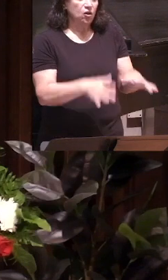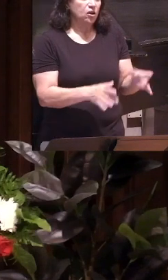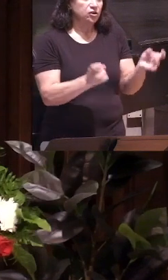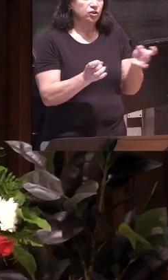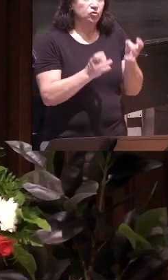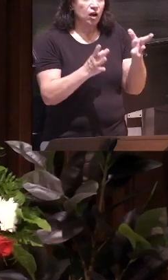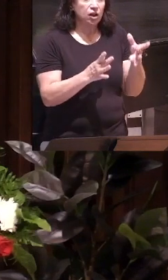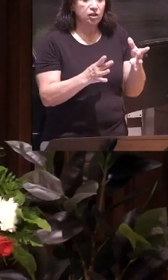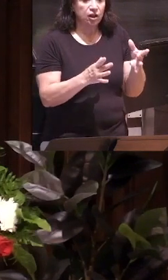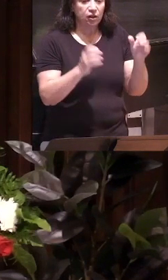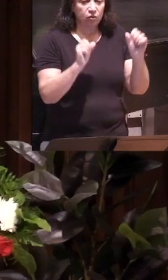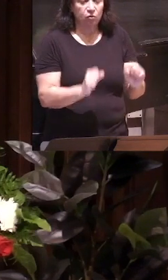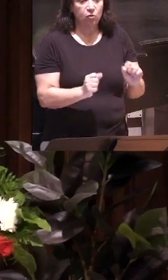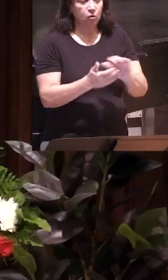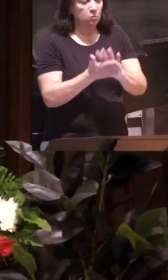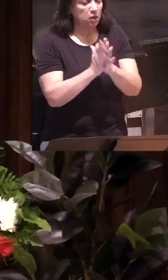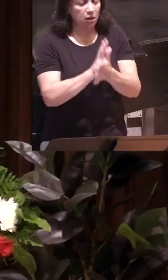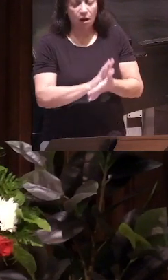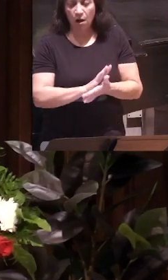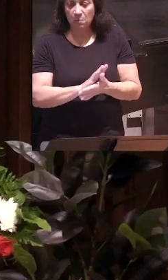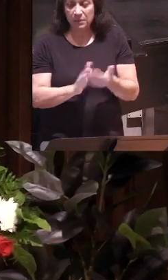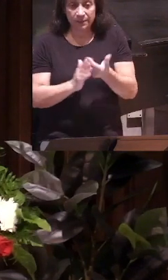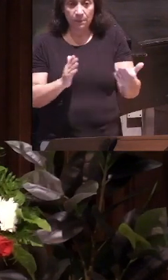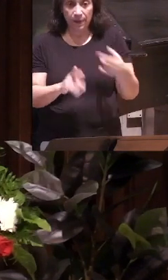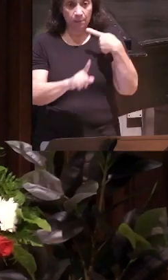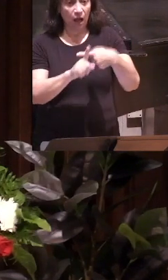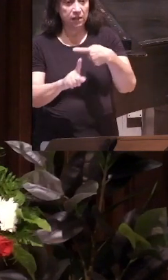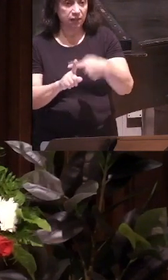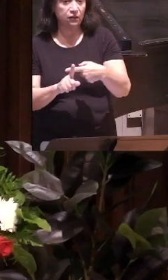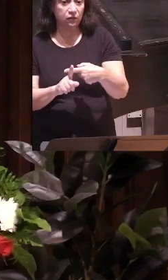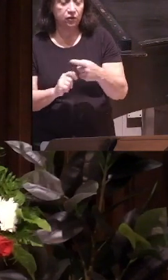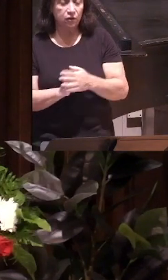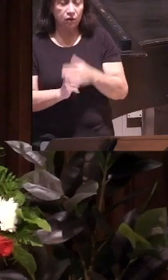tragedy could turn into something really good.